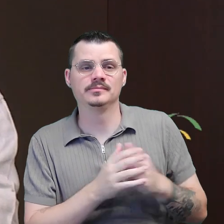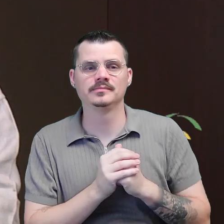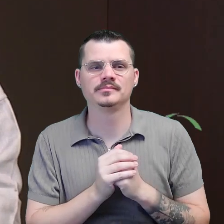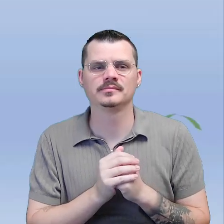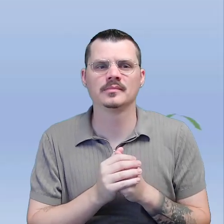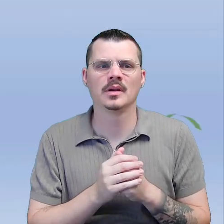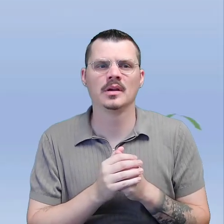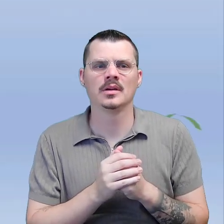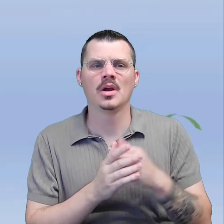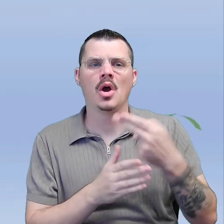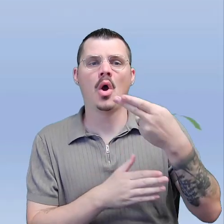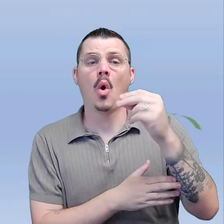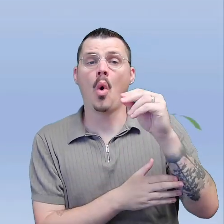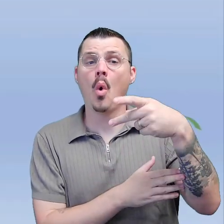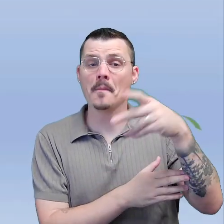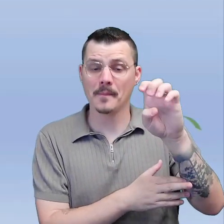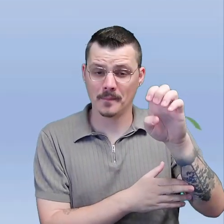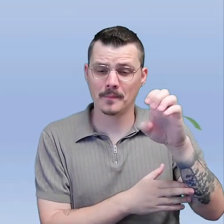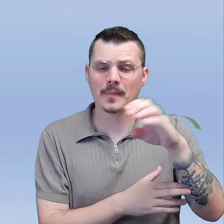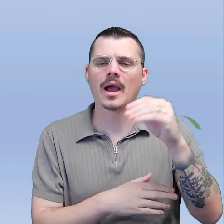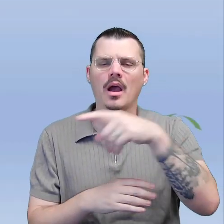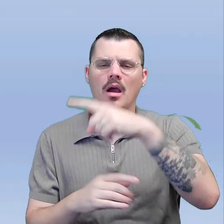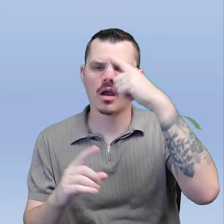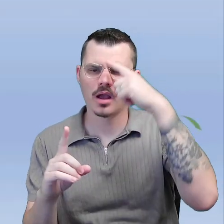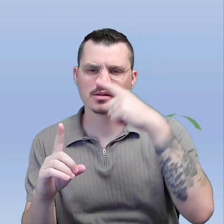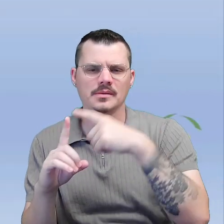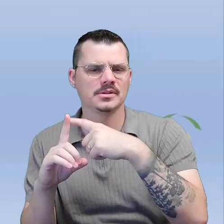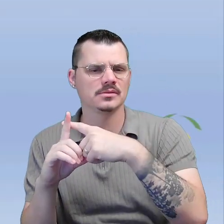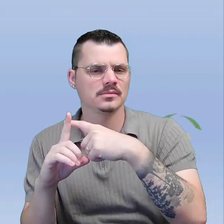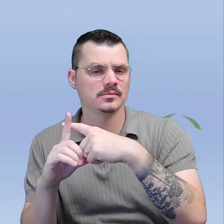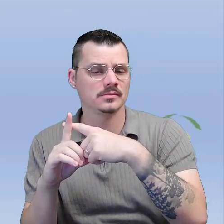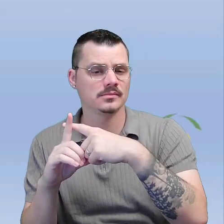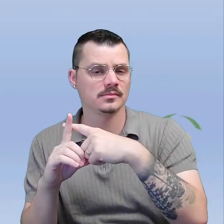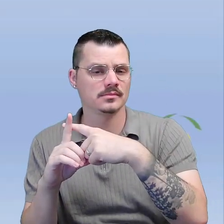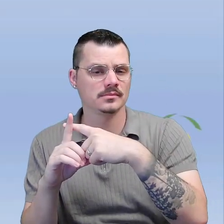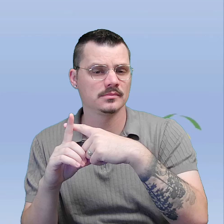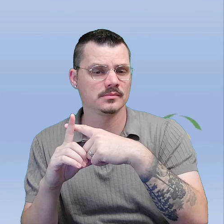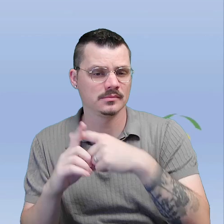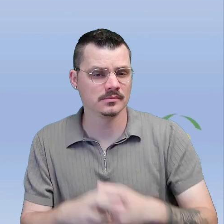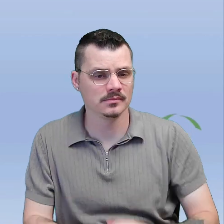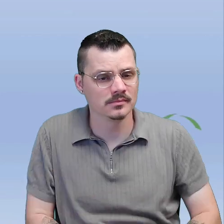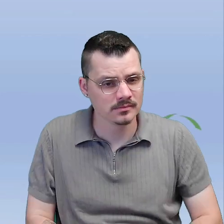ago. Hope and optimism.